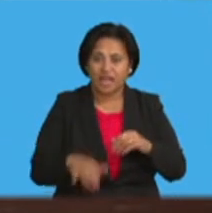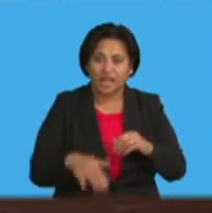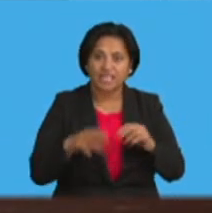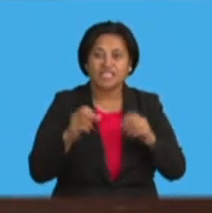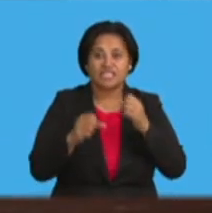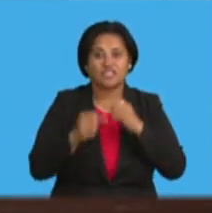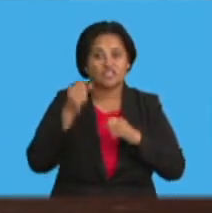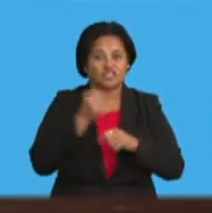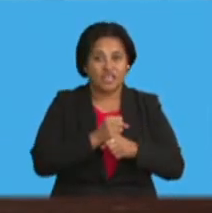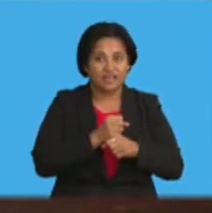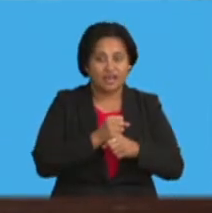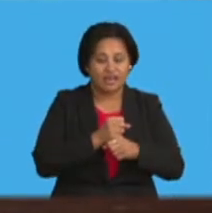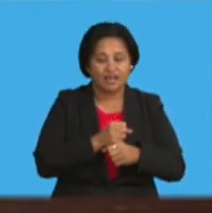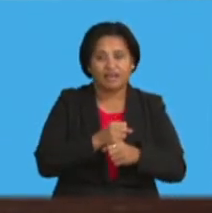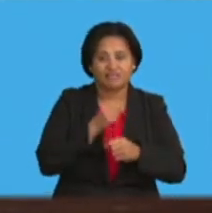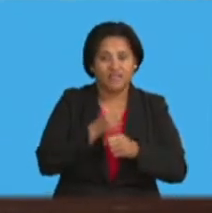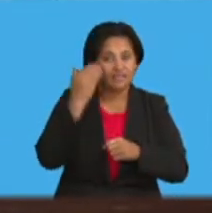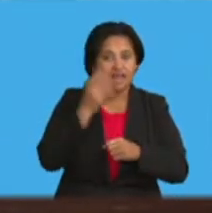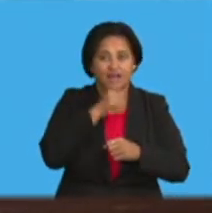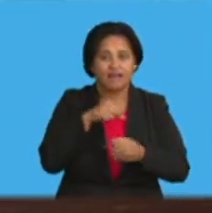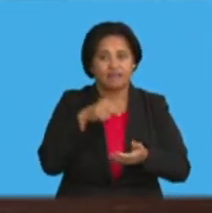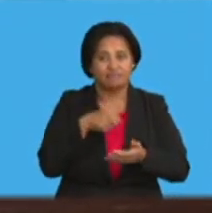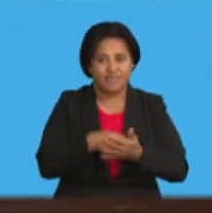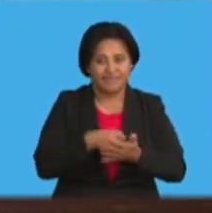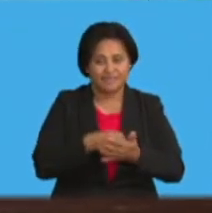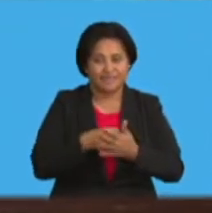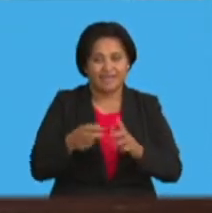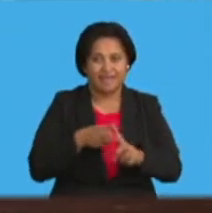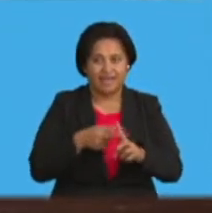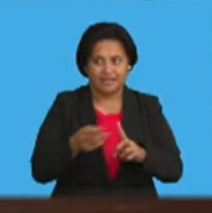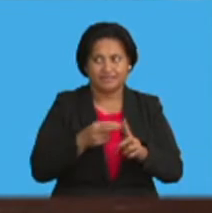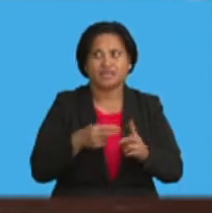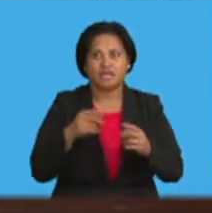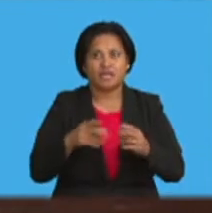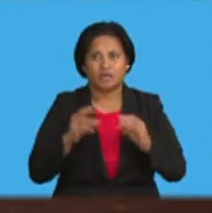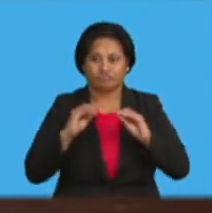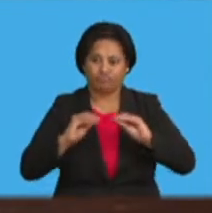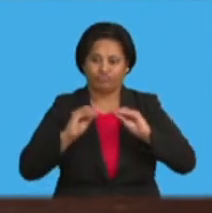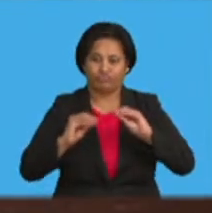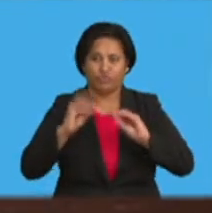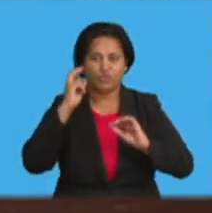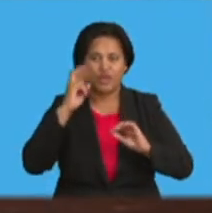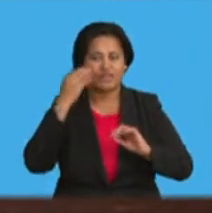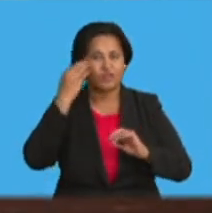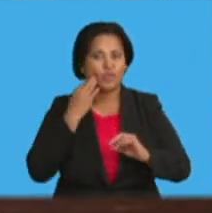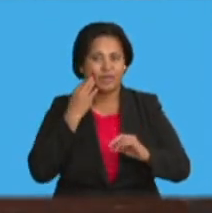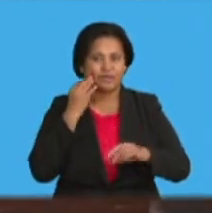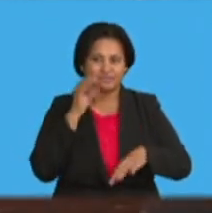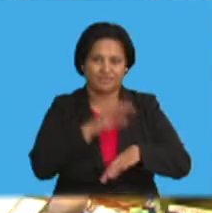GVB investigations through dedicated and well-trained women officers. Thank you, Madam Speaker.